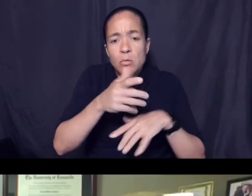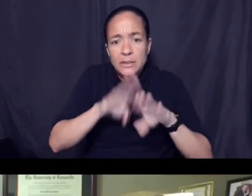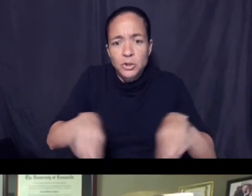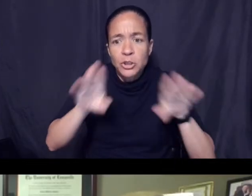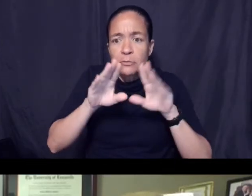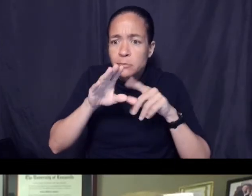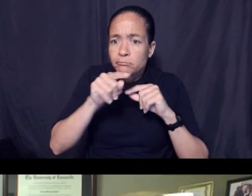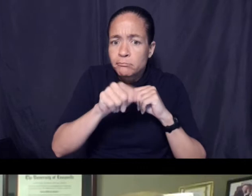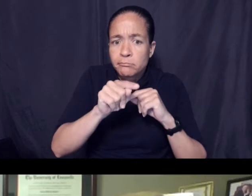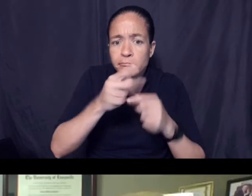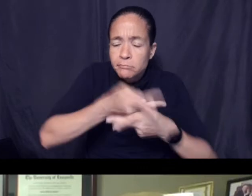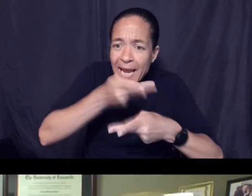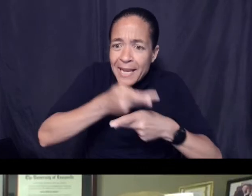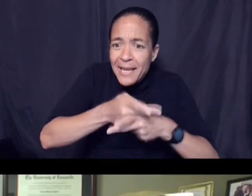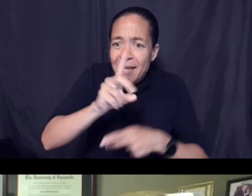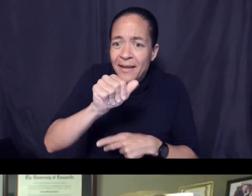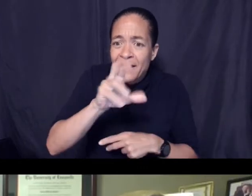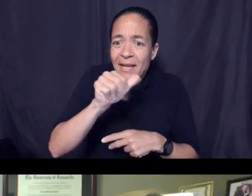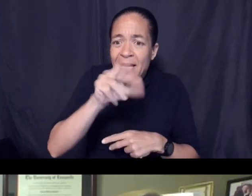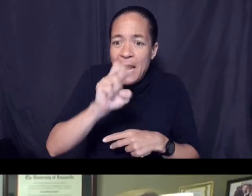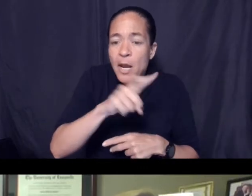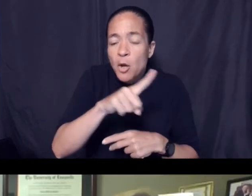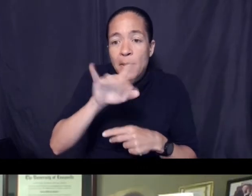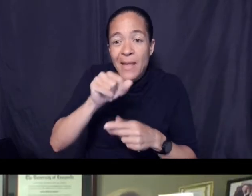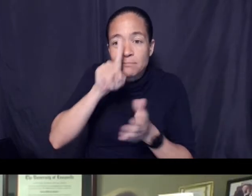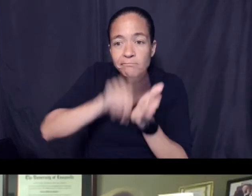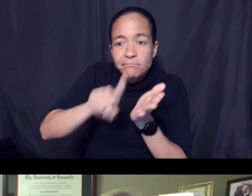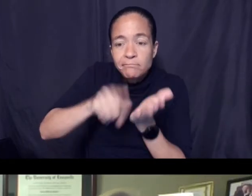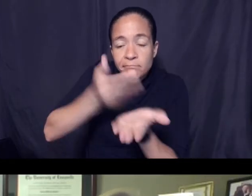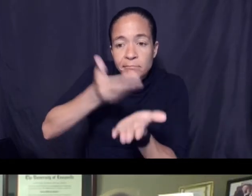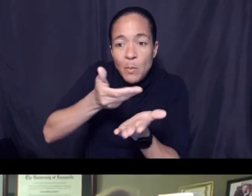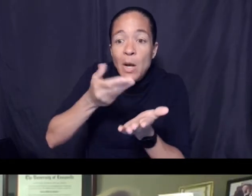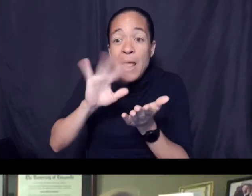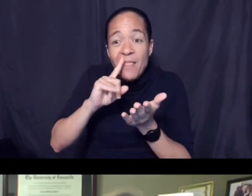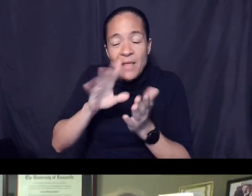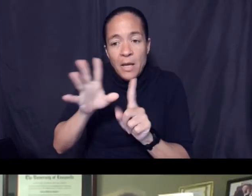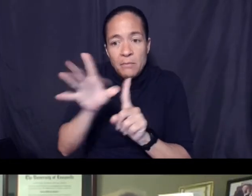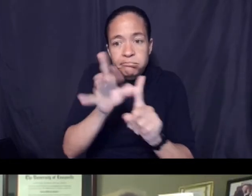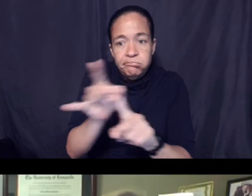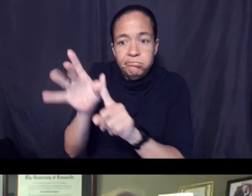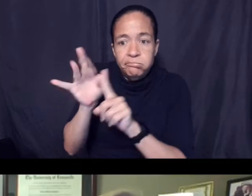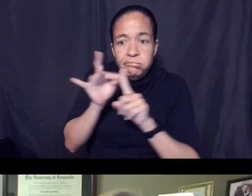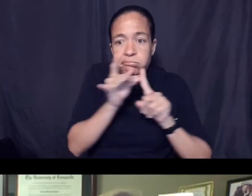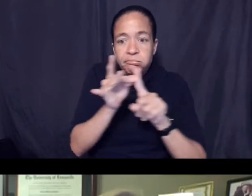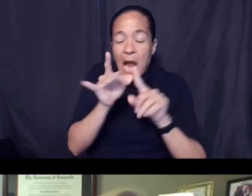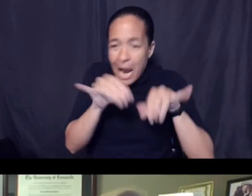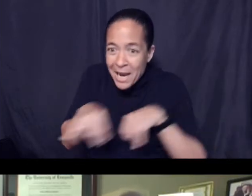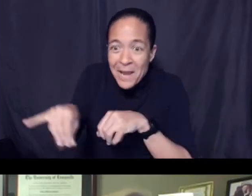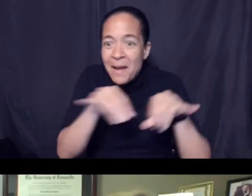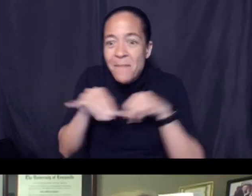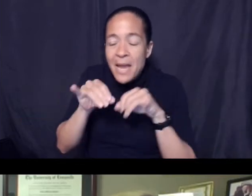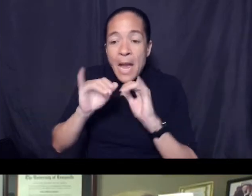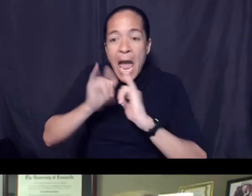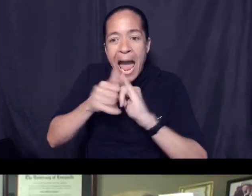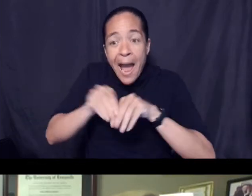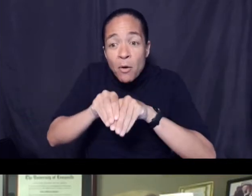of children attending daycare, and they show that infection is quite common. It's spread by saliva and